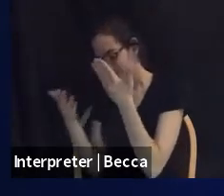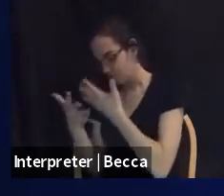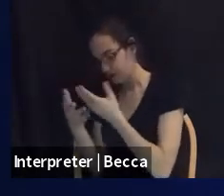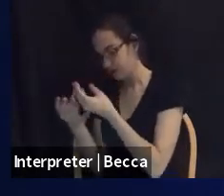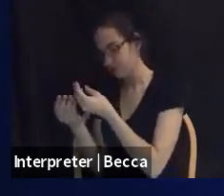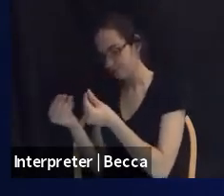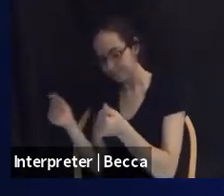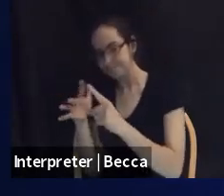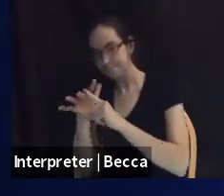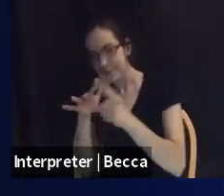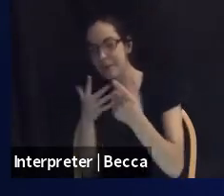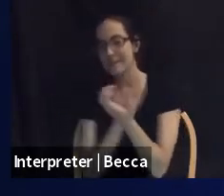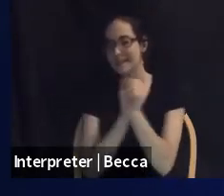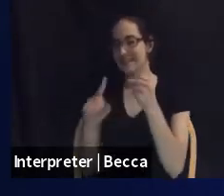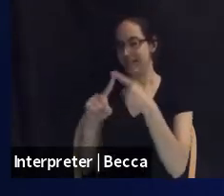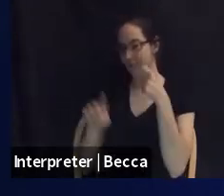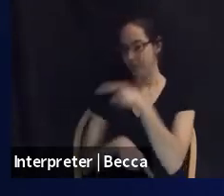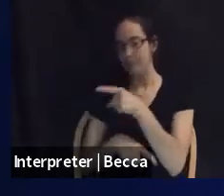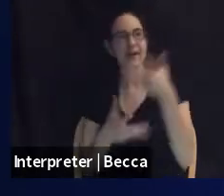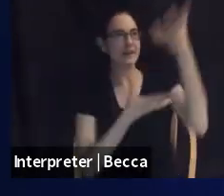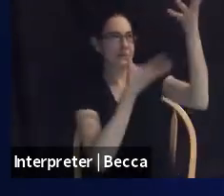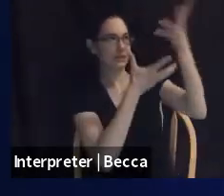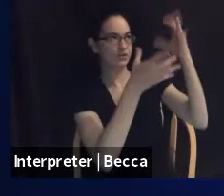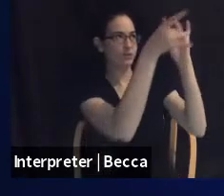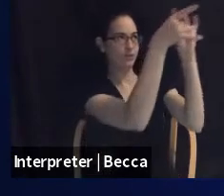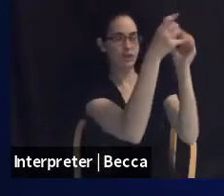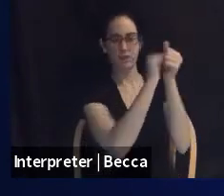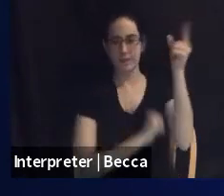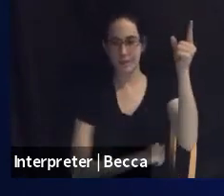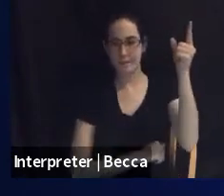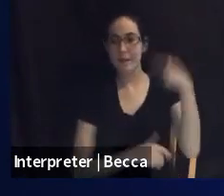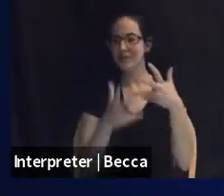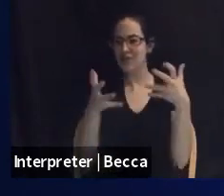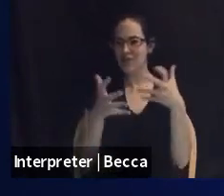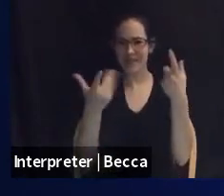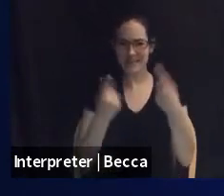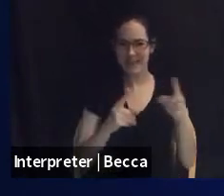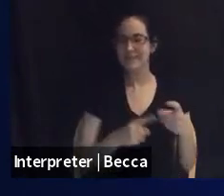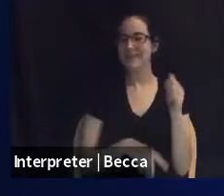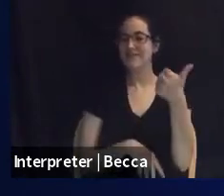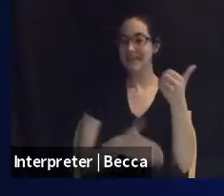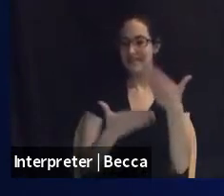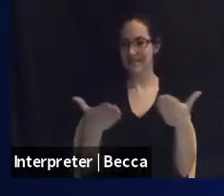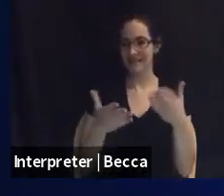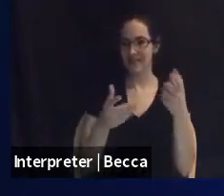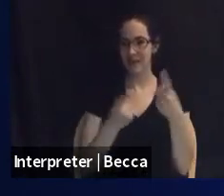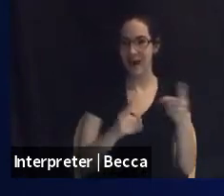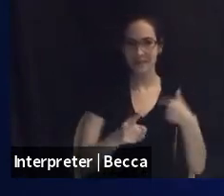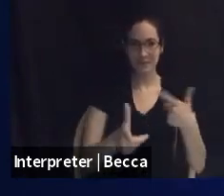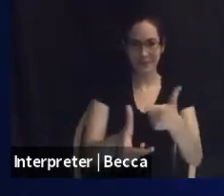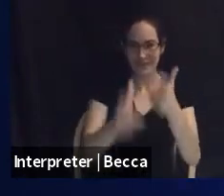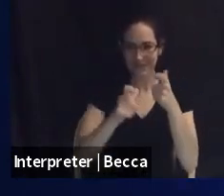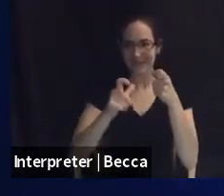Being saved from darkness and into light. But there's a lot happening here. There's actually 10 things that are happening. So I'm going to make this go as quick as I